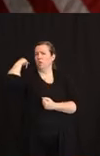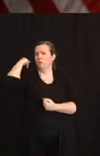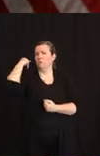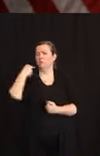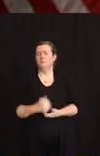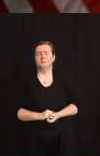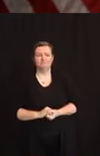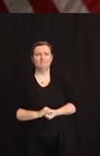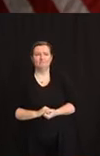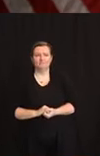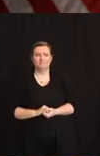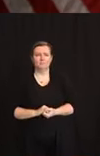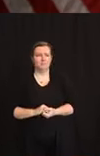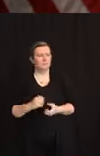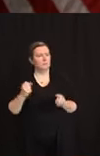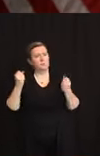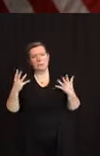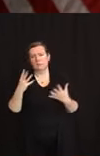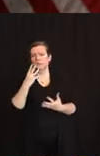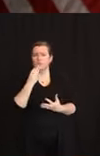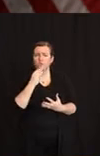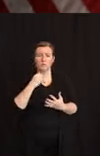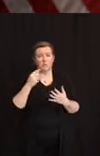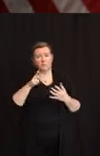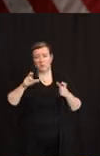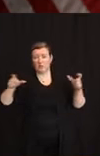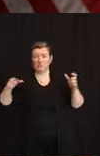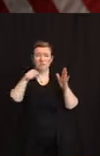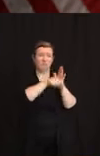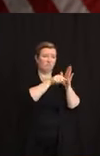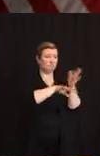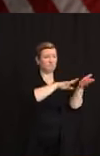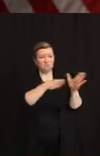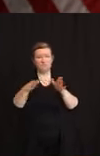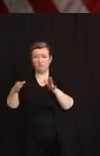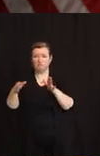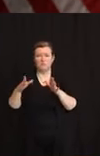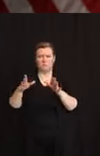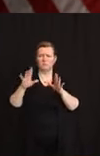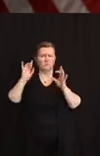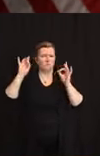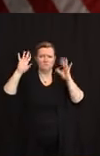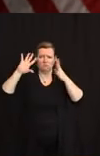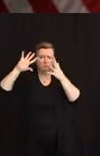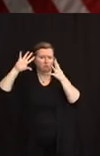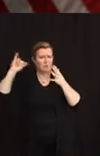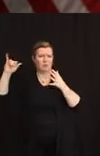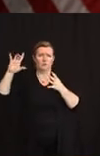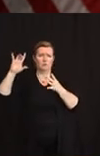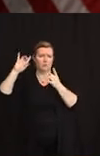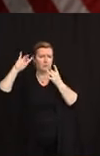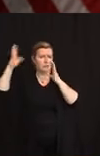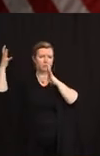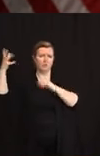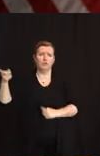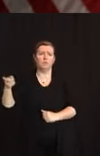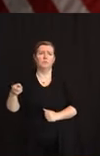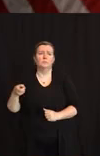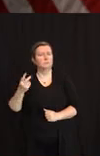murdered by a hateful regime whose legacy is of their ignorance of and disregard for our